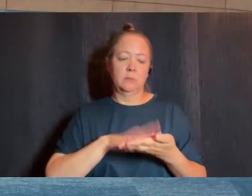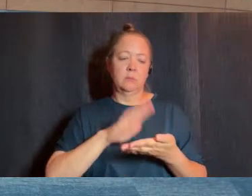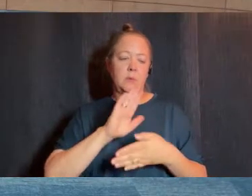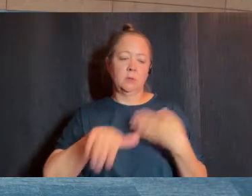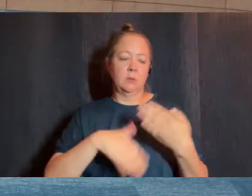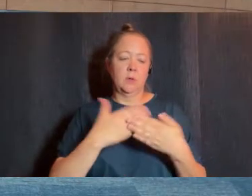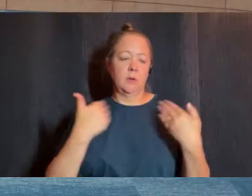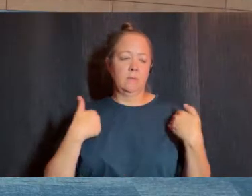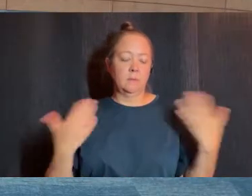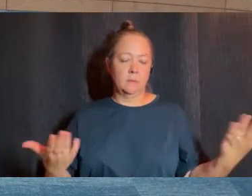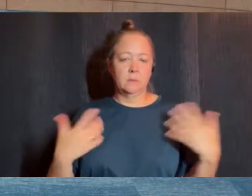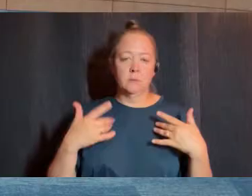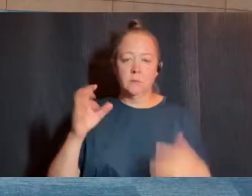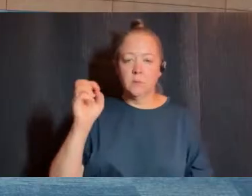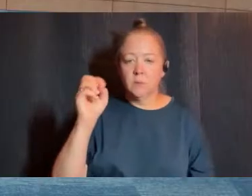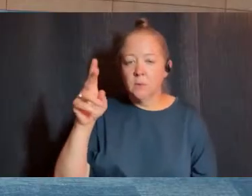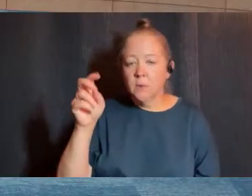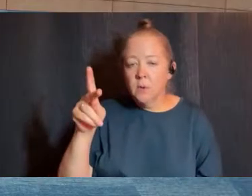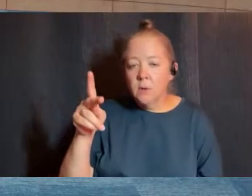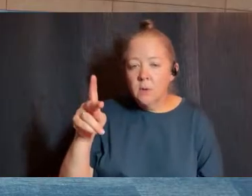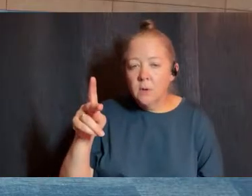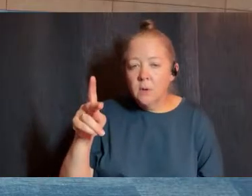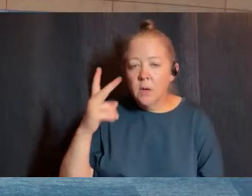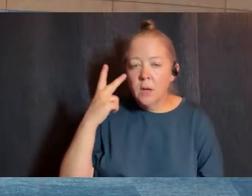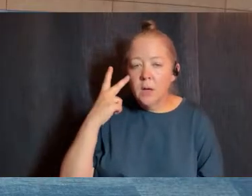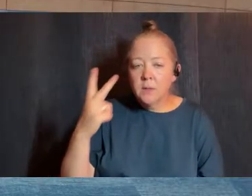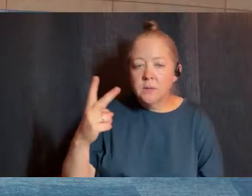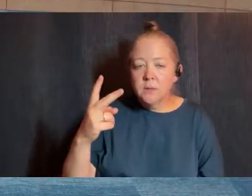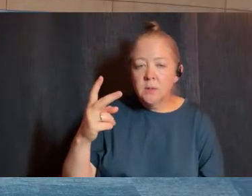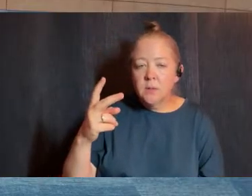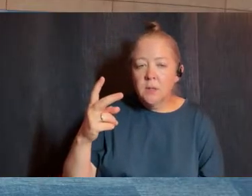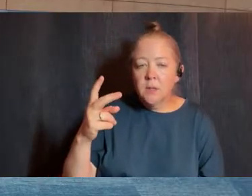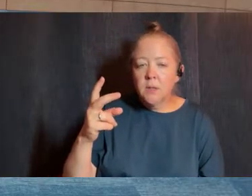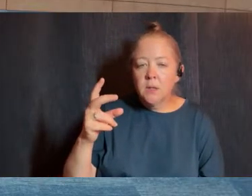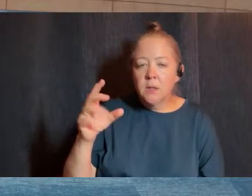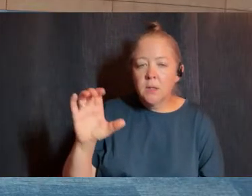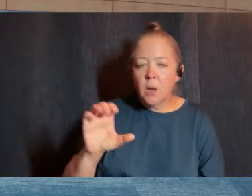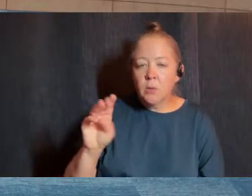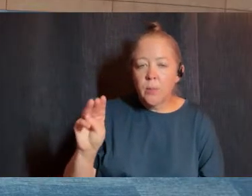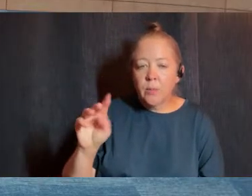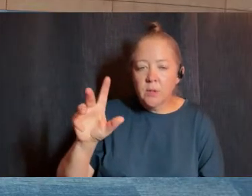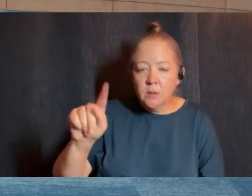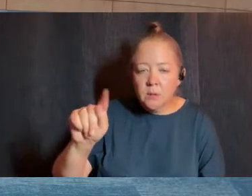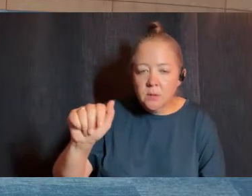see Councilmember Tansey has already raised his hand, but I think we are prepared to